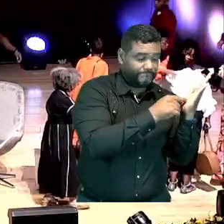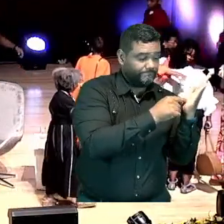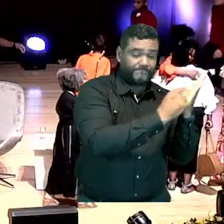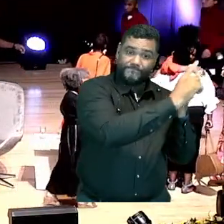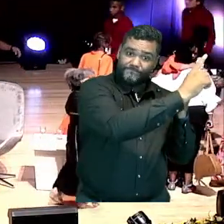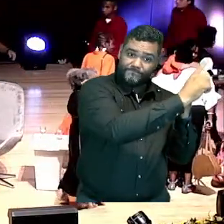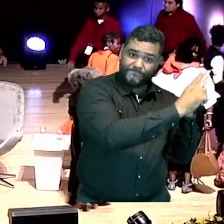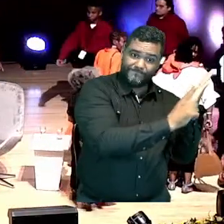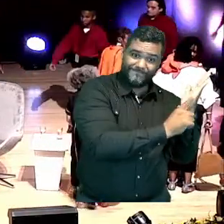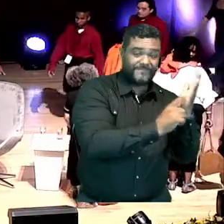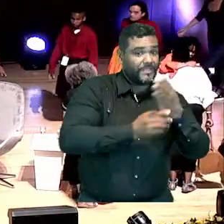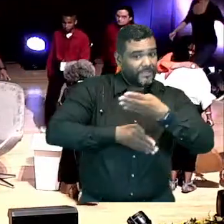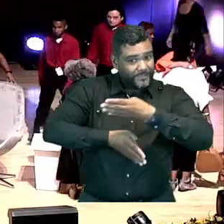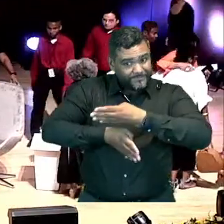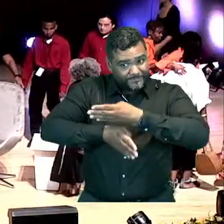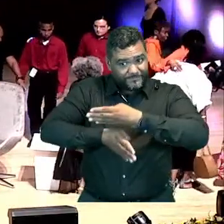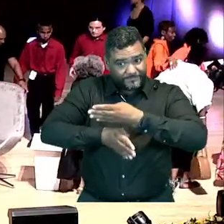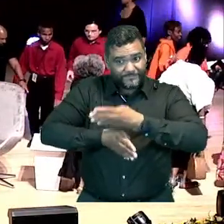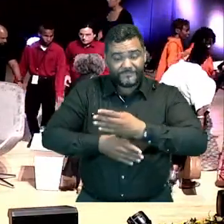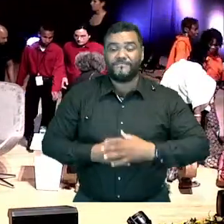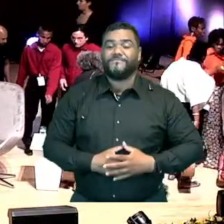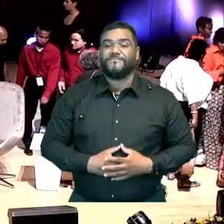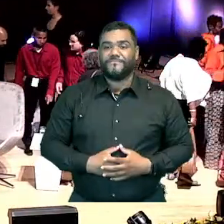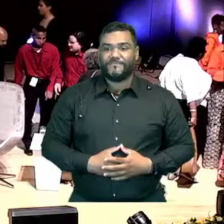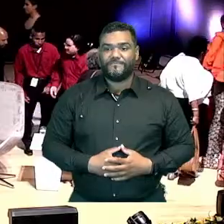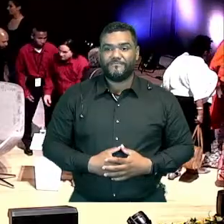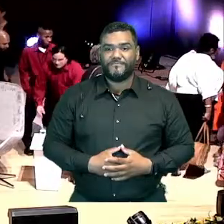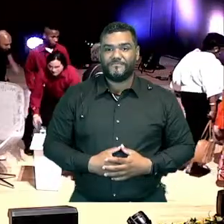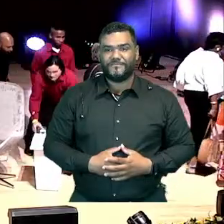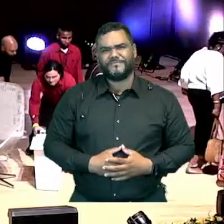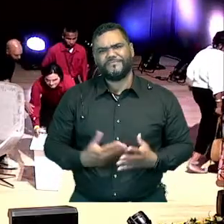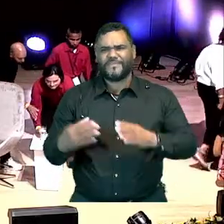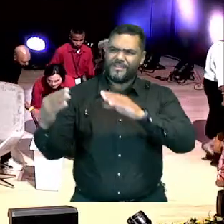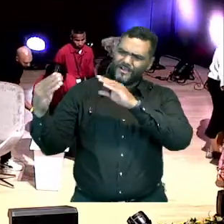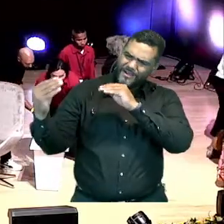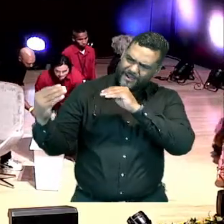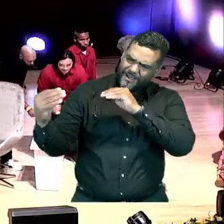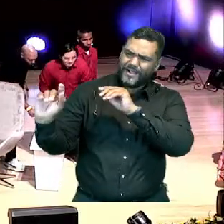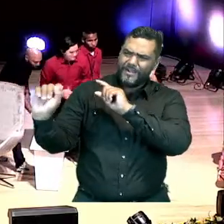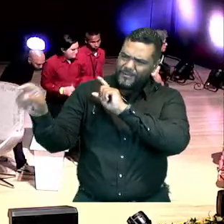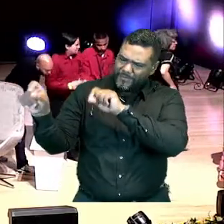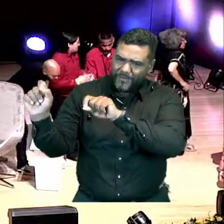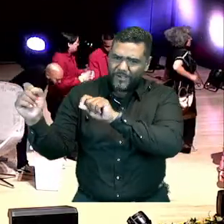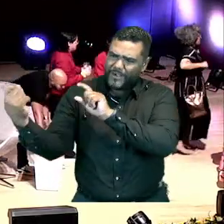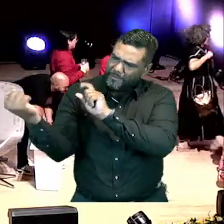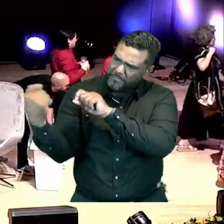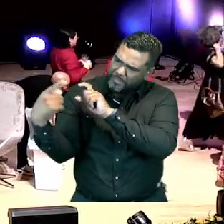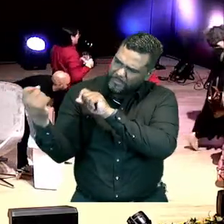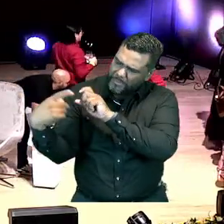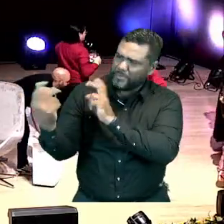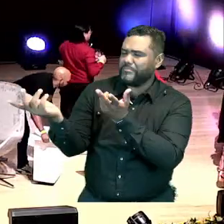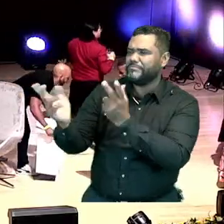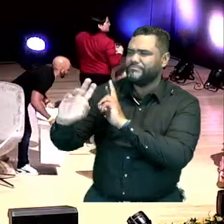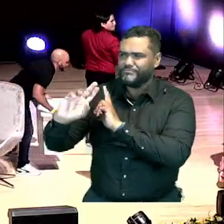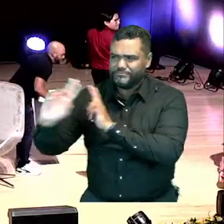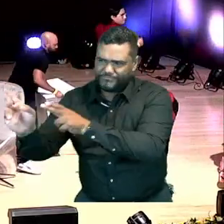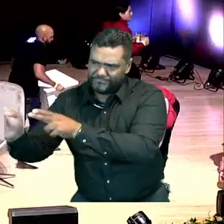Moving on with the next part of our agenda, we have had spaces of dialogue,